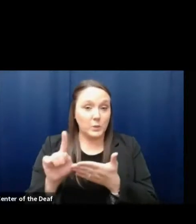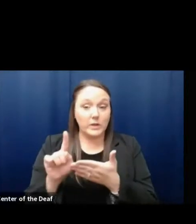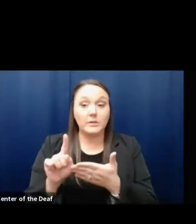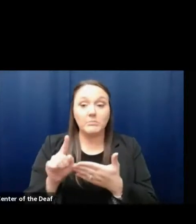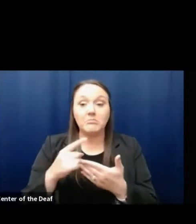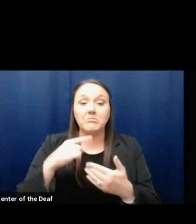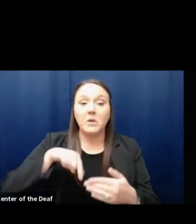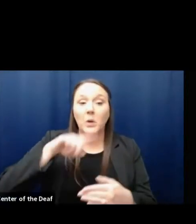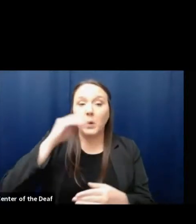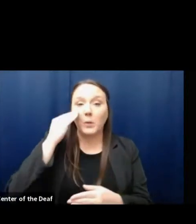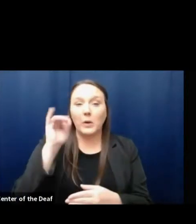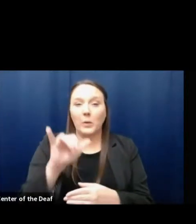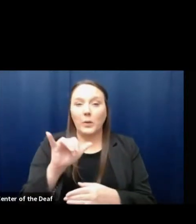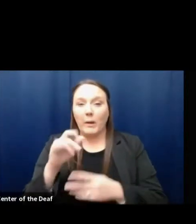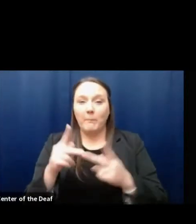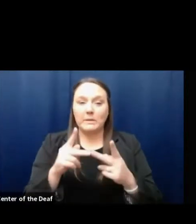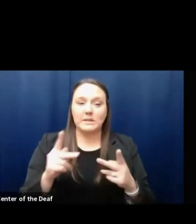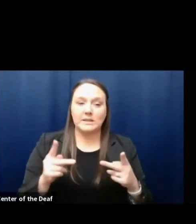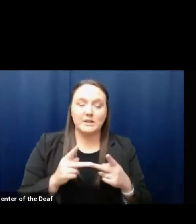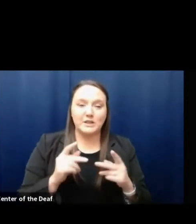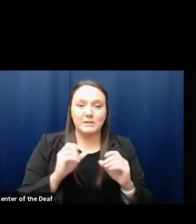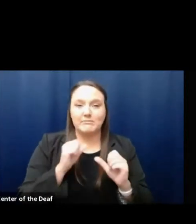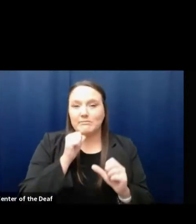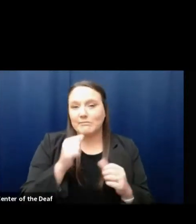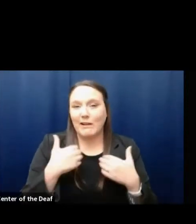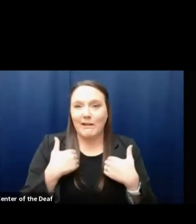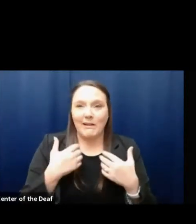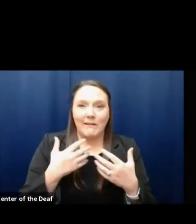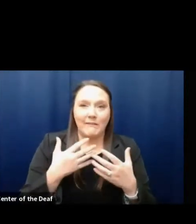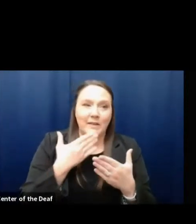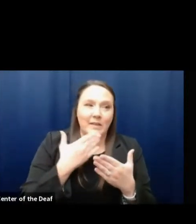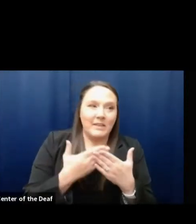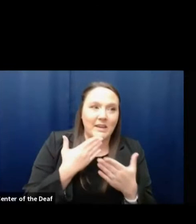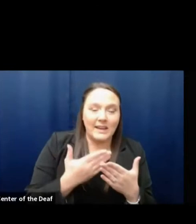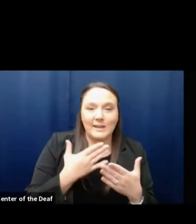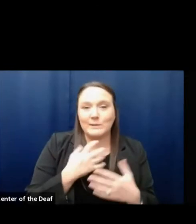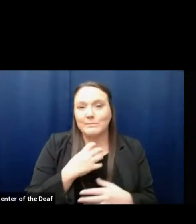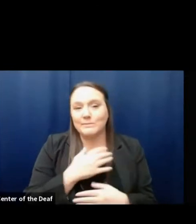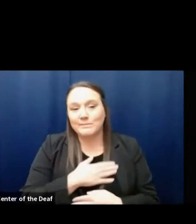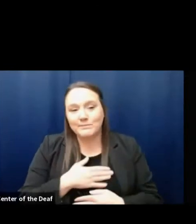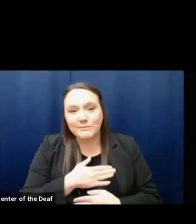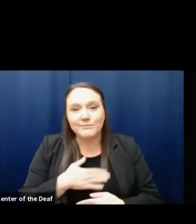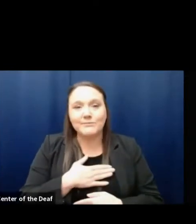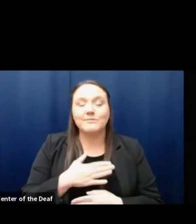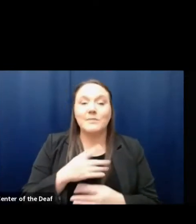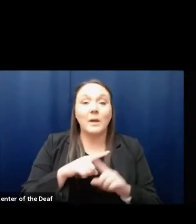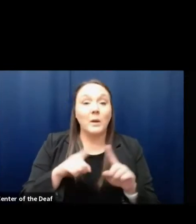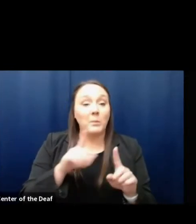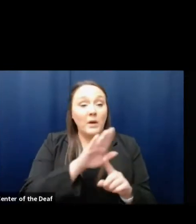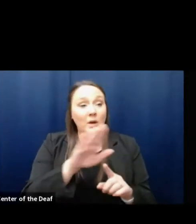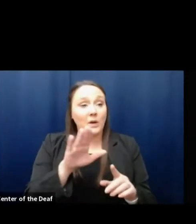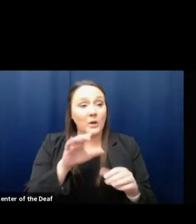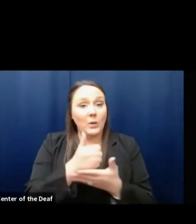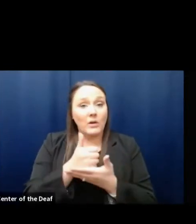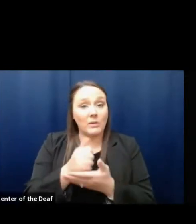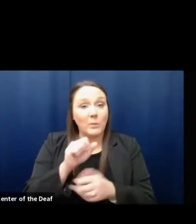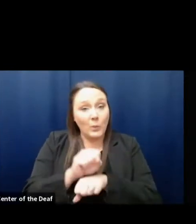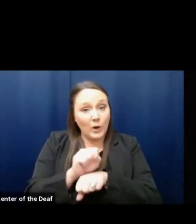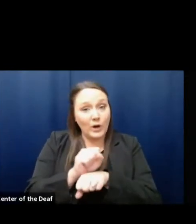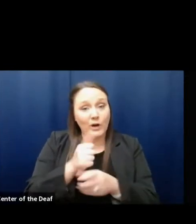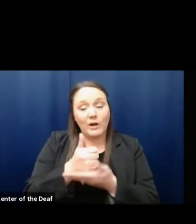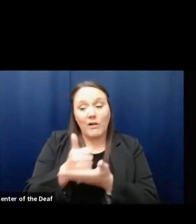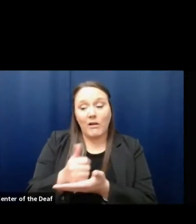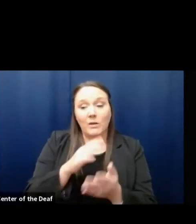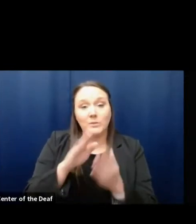We know these positions can often be thankless, but the work you do to help and provide support to our community in various ways